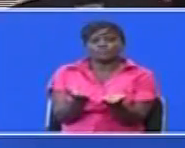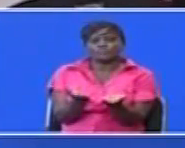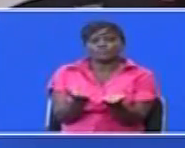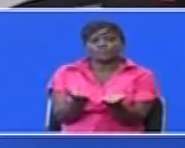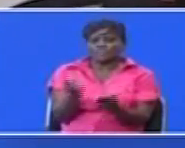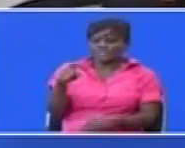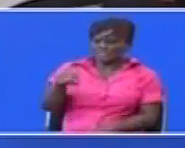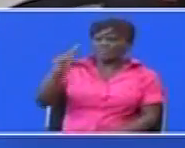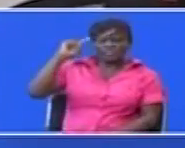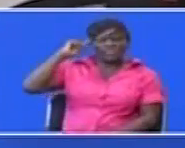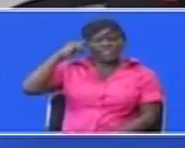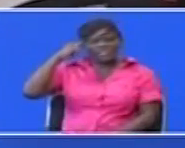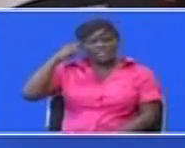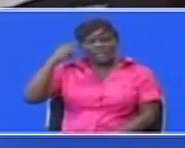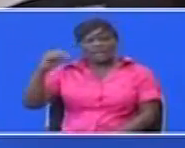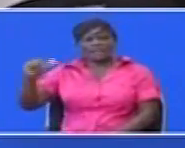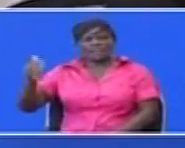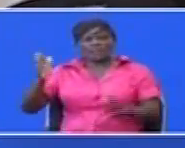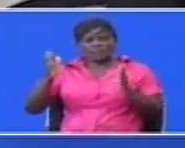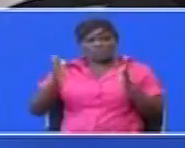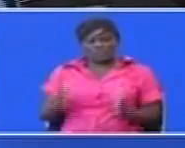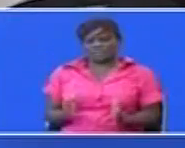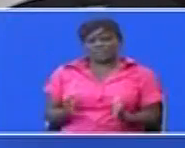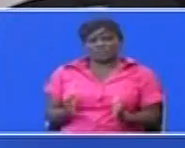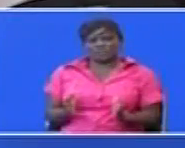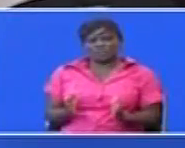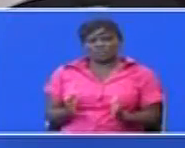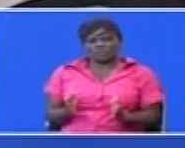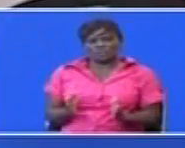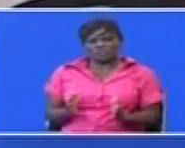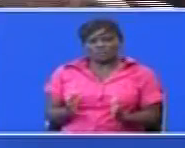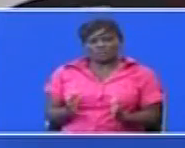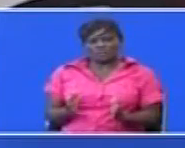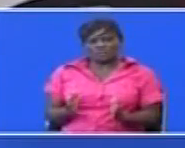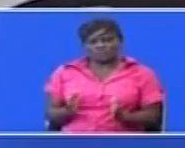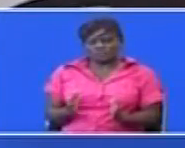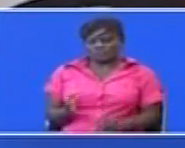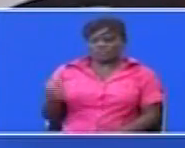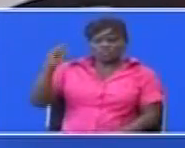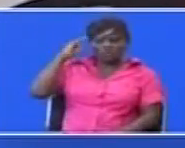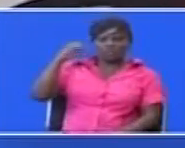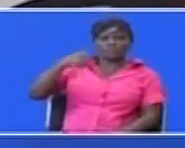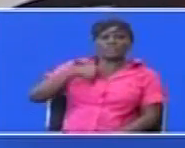Na wewe ukifikiri kuna mtu uko naye juu yangu ati utapiga simu